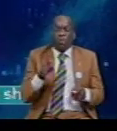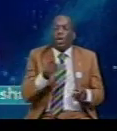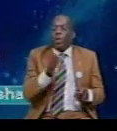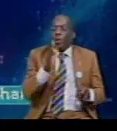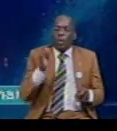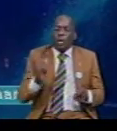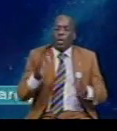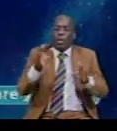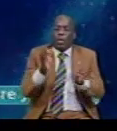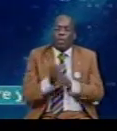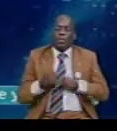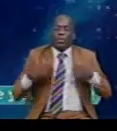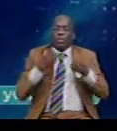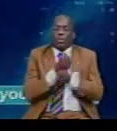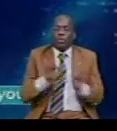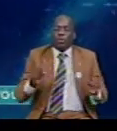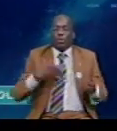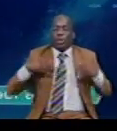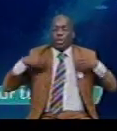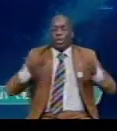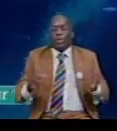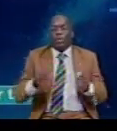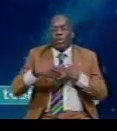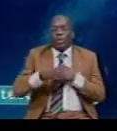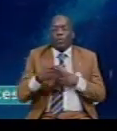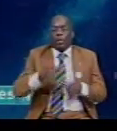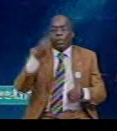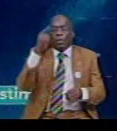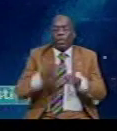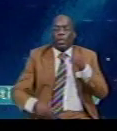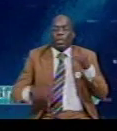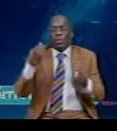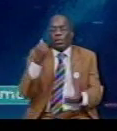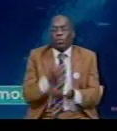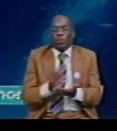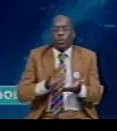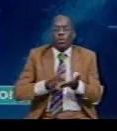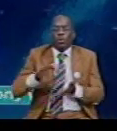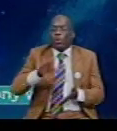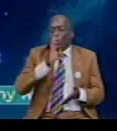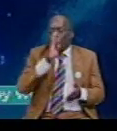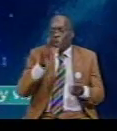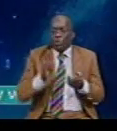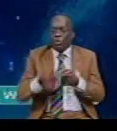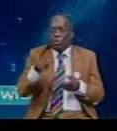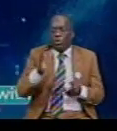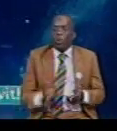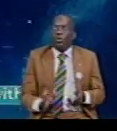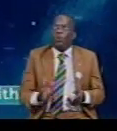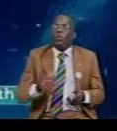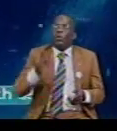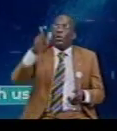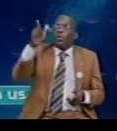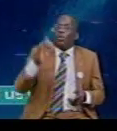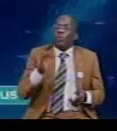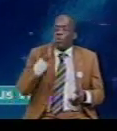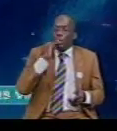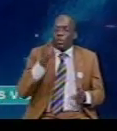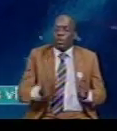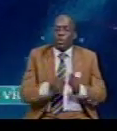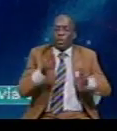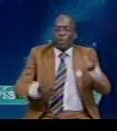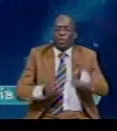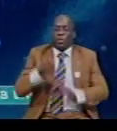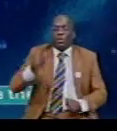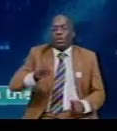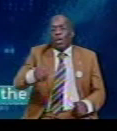the last amen. Glory be to God. He wrote, God is the greatest. Rashid